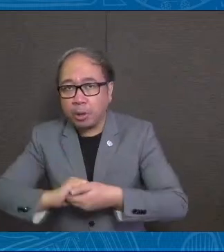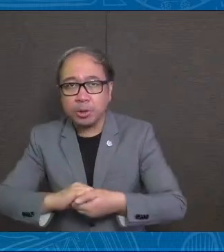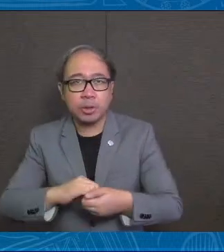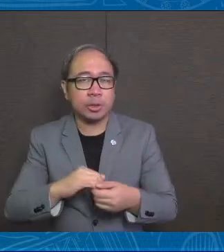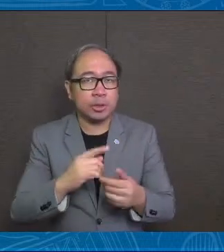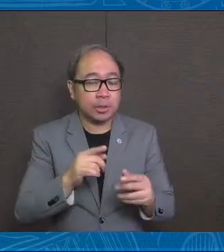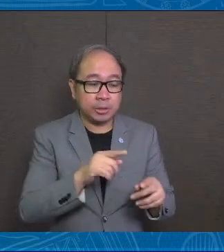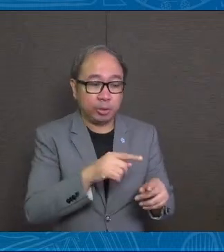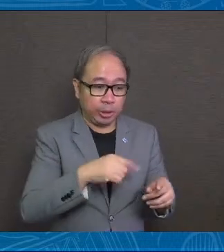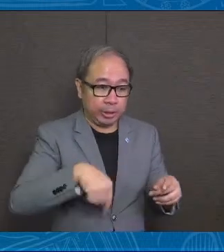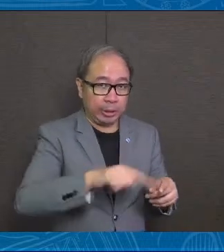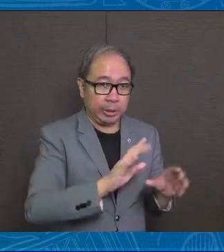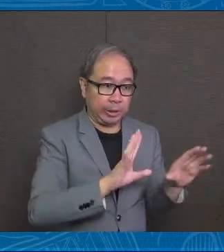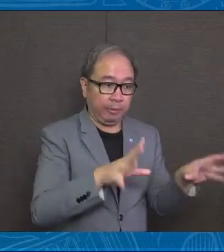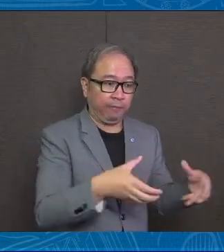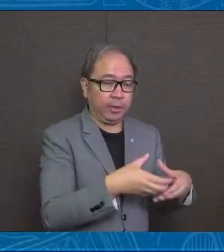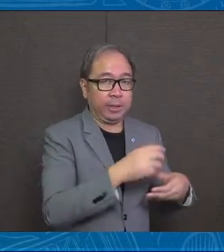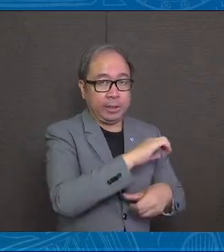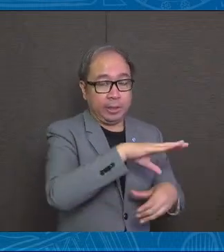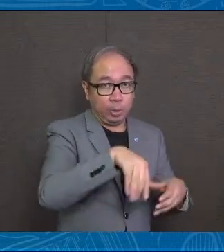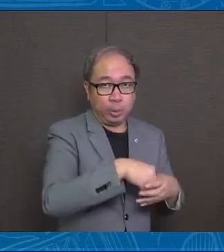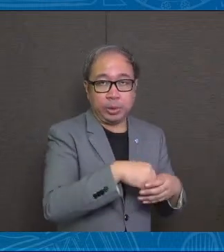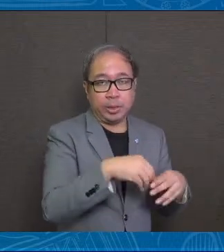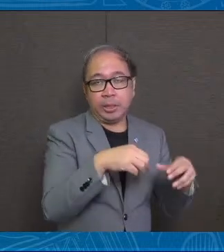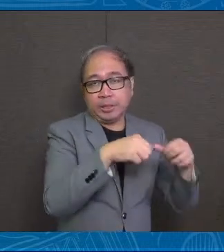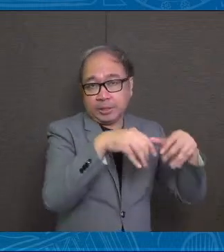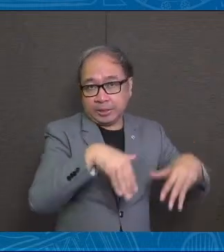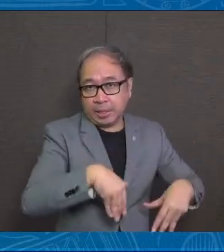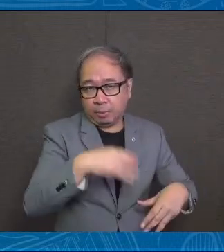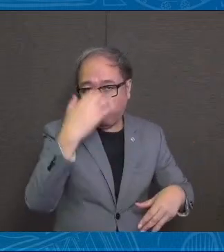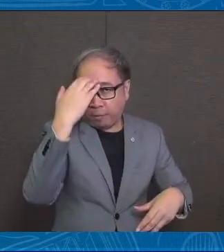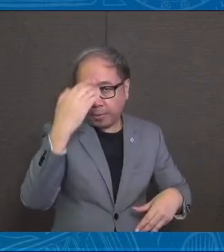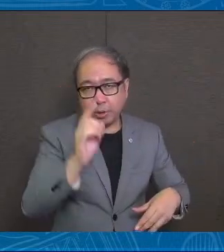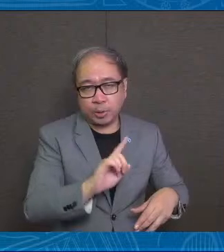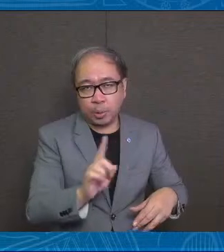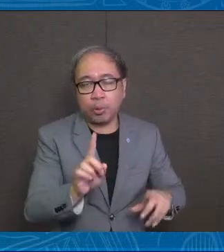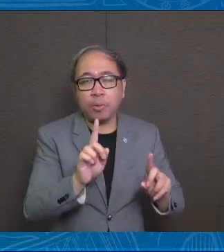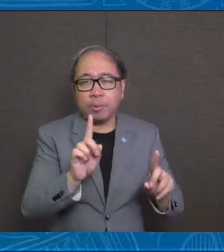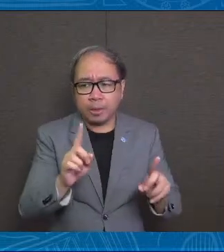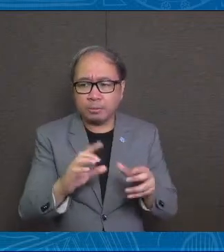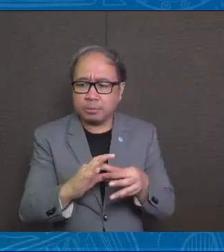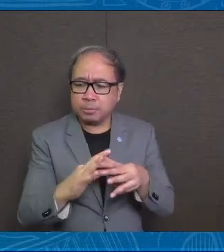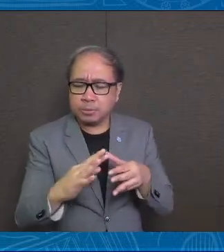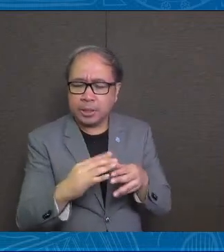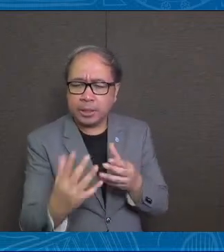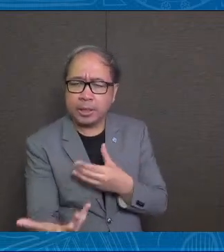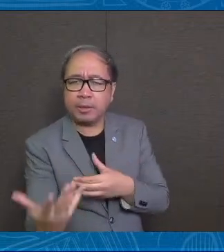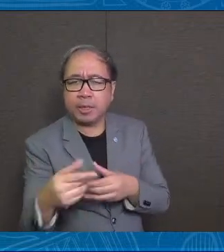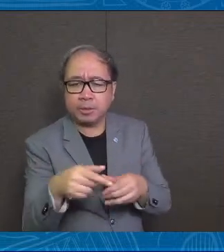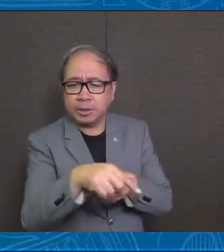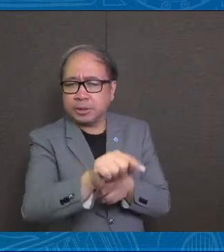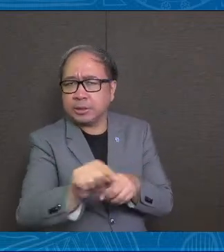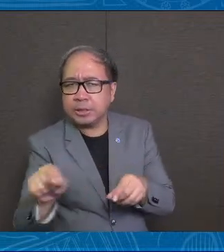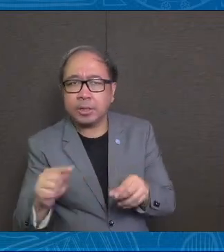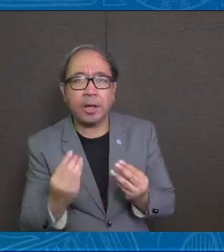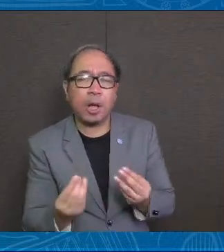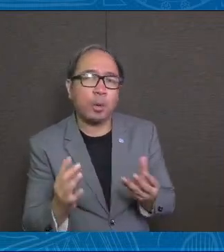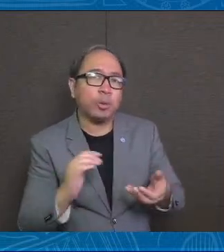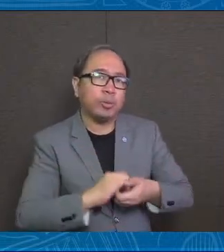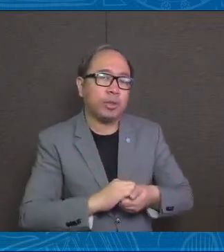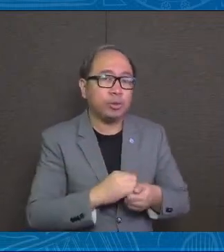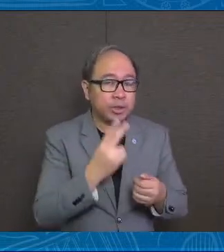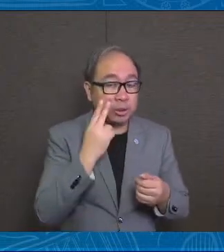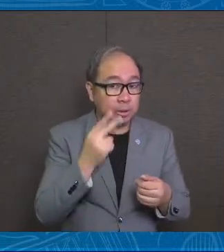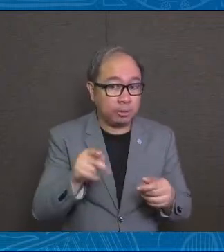there already existing monitoring systems in place for possible gaps and duplications? Yeah,